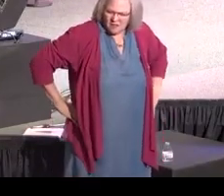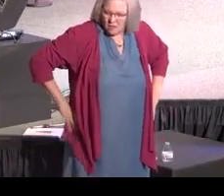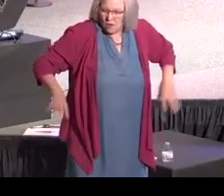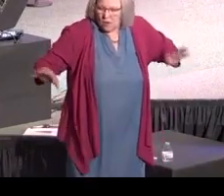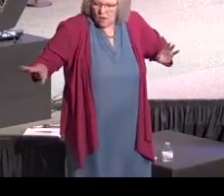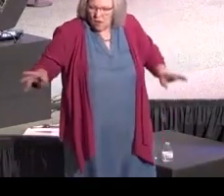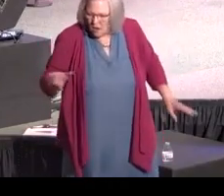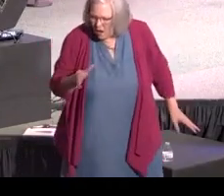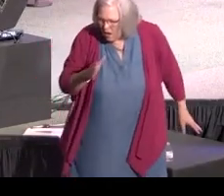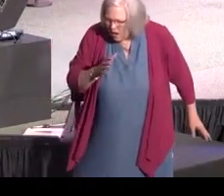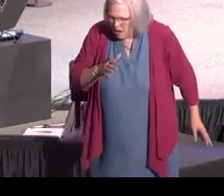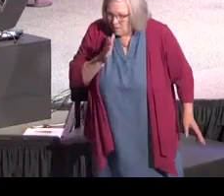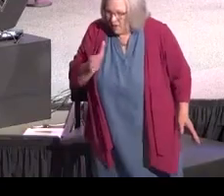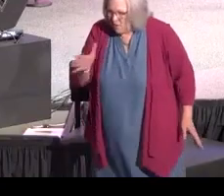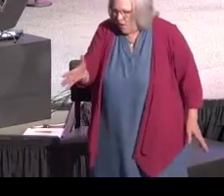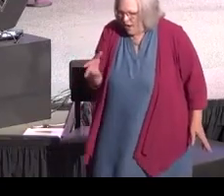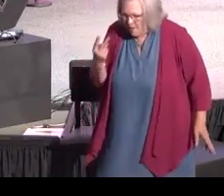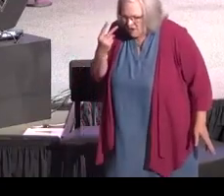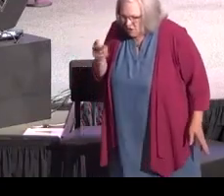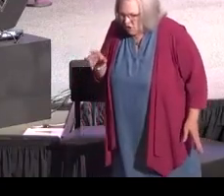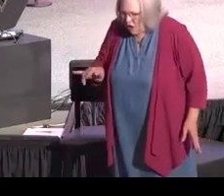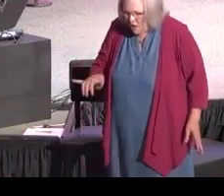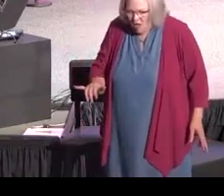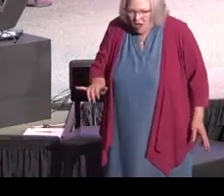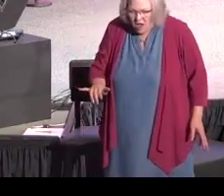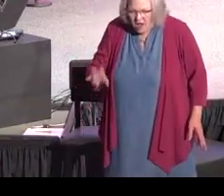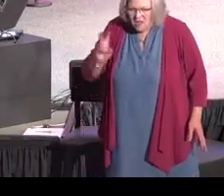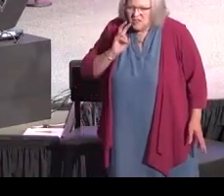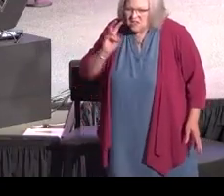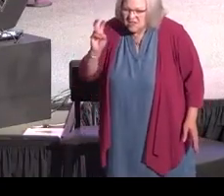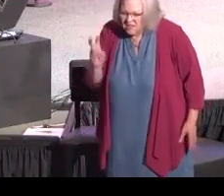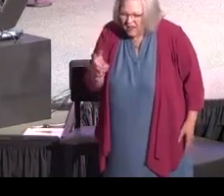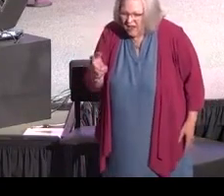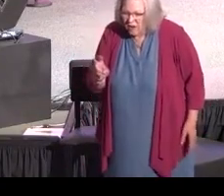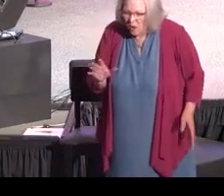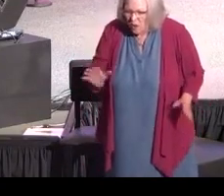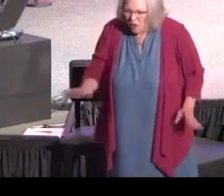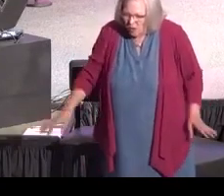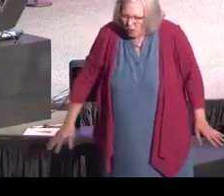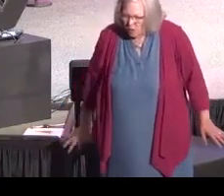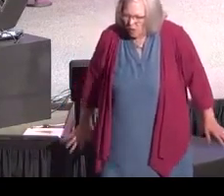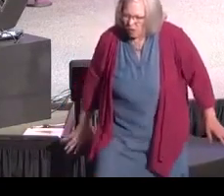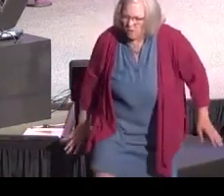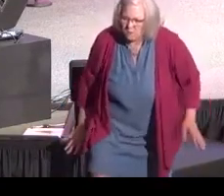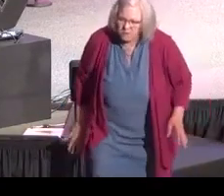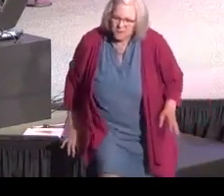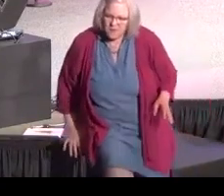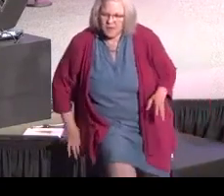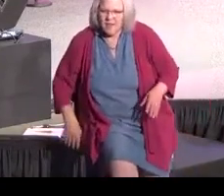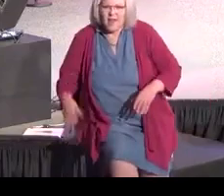probably, I don't know, elementary school. My brother was a teenager. And my grandma called and said, we got a snake in the